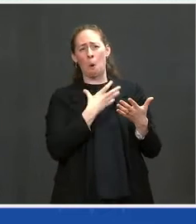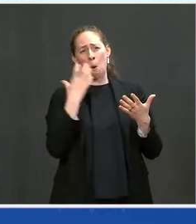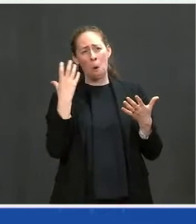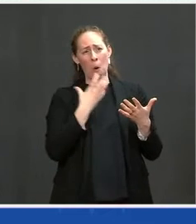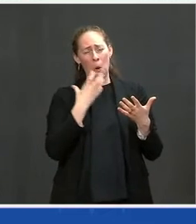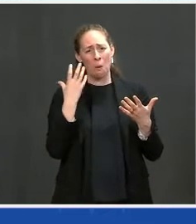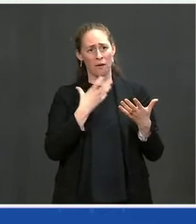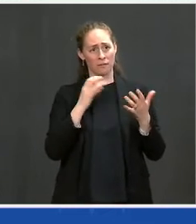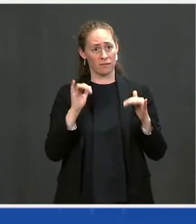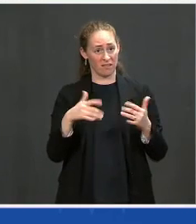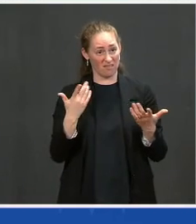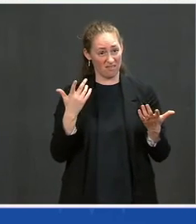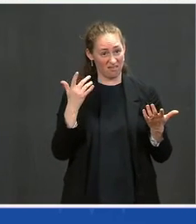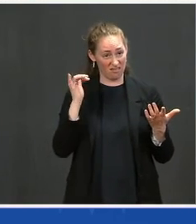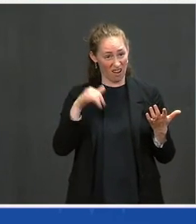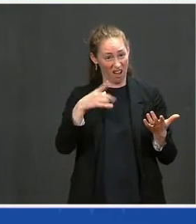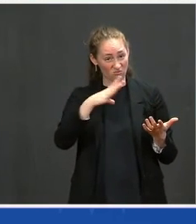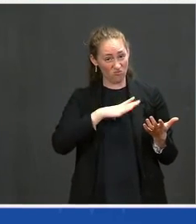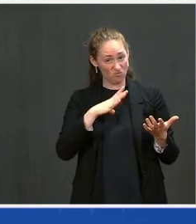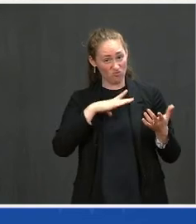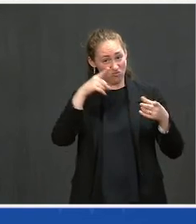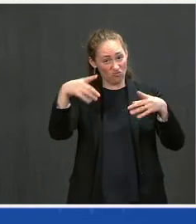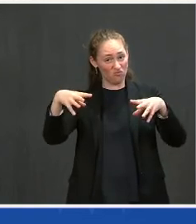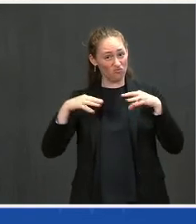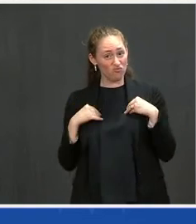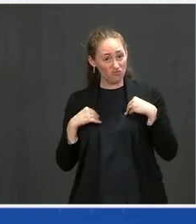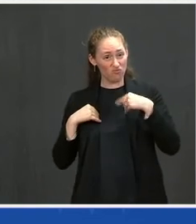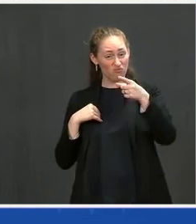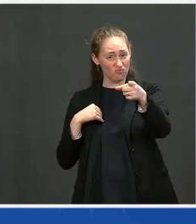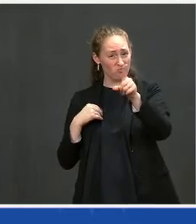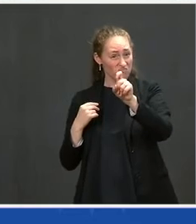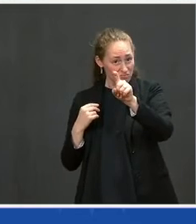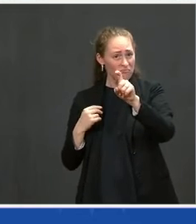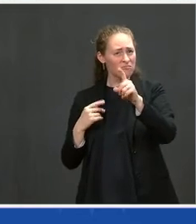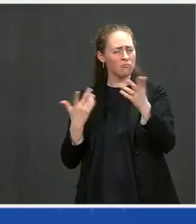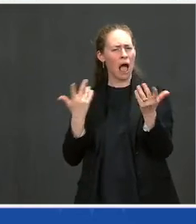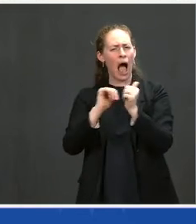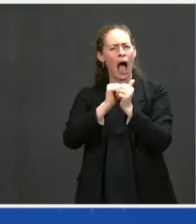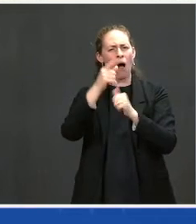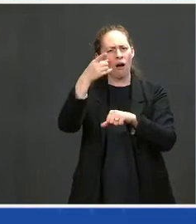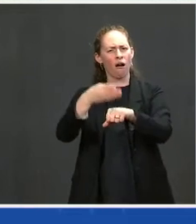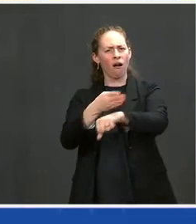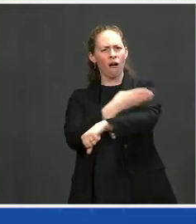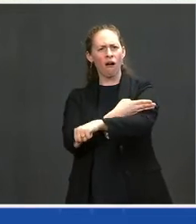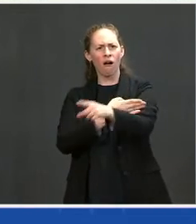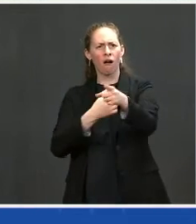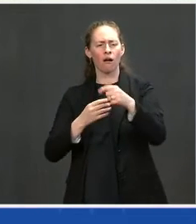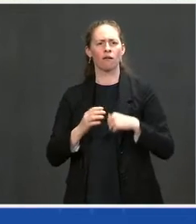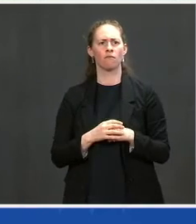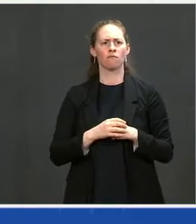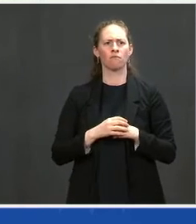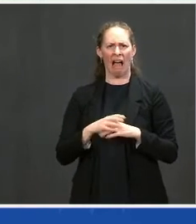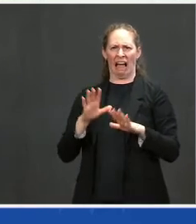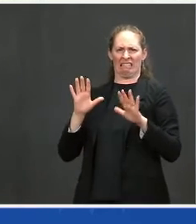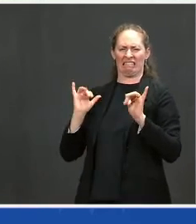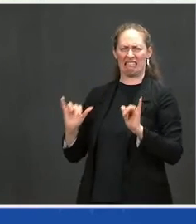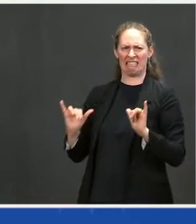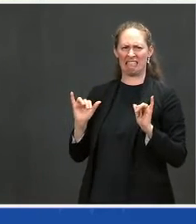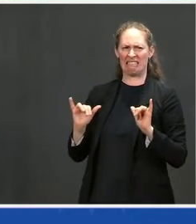to you? And when is this going to be fixed? That's a serious question, right? Is it acceptable to me? Come